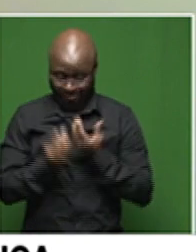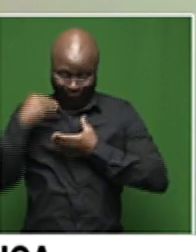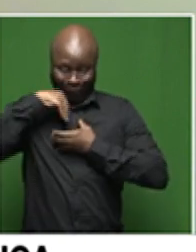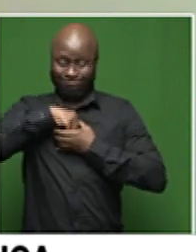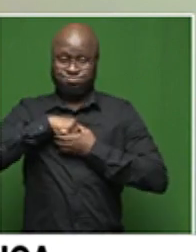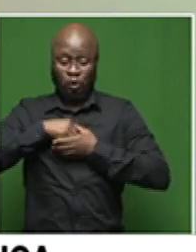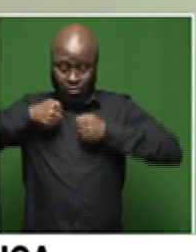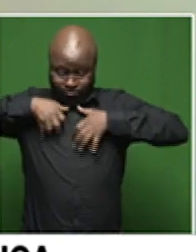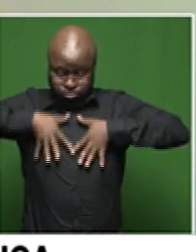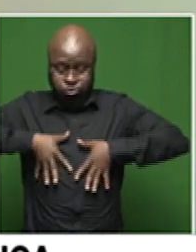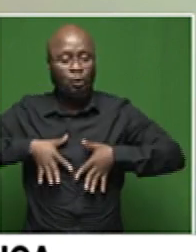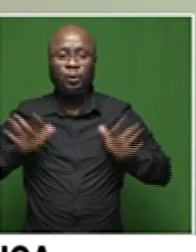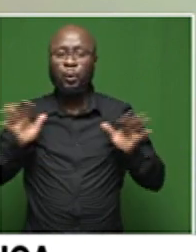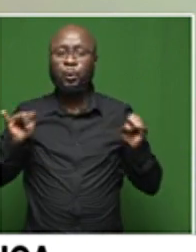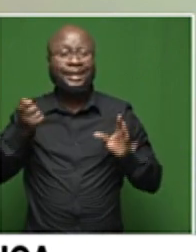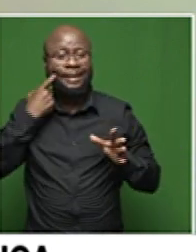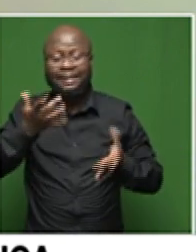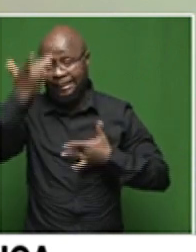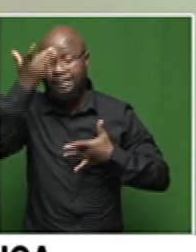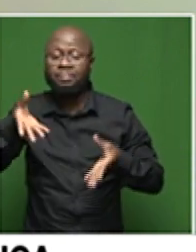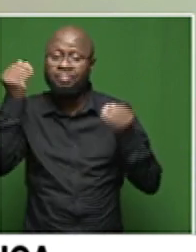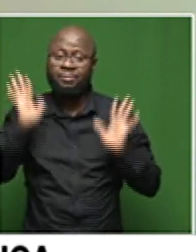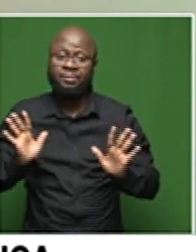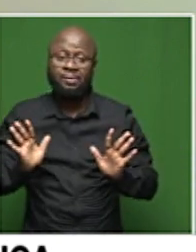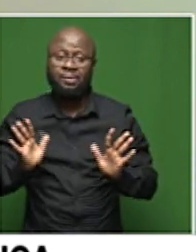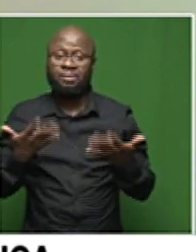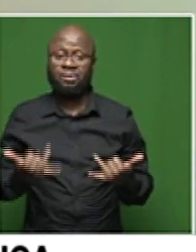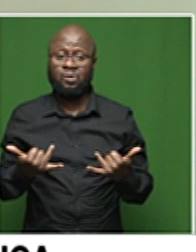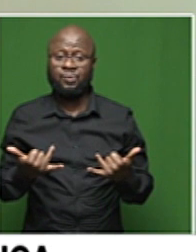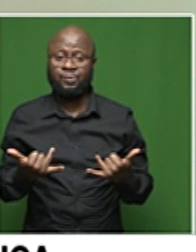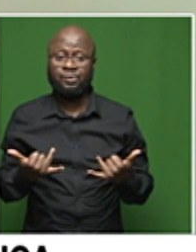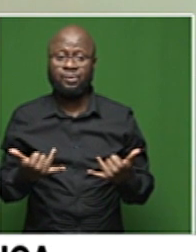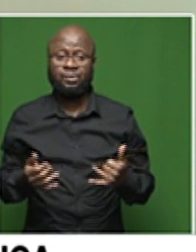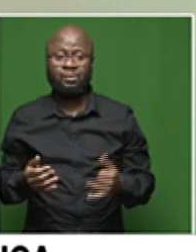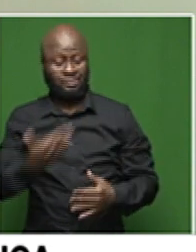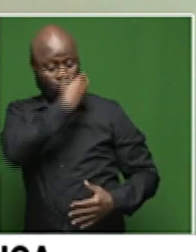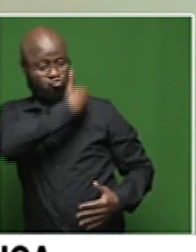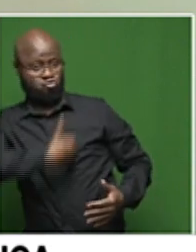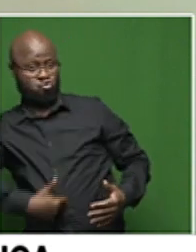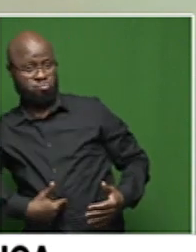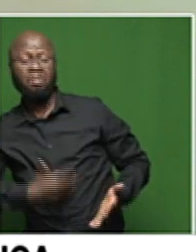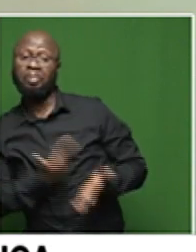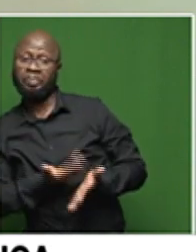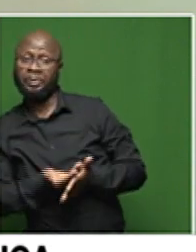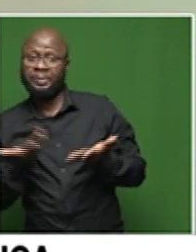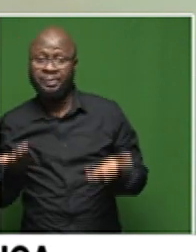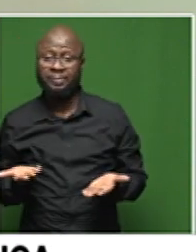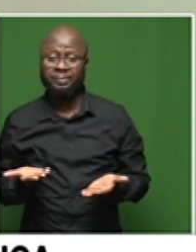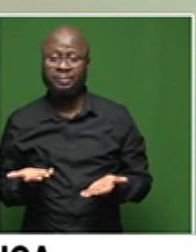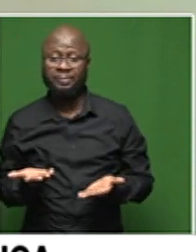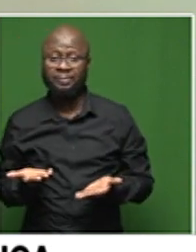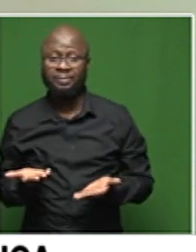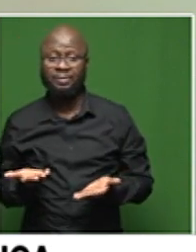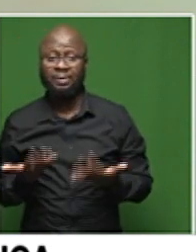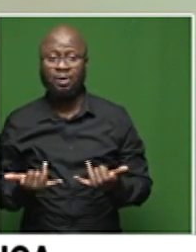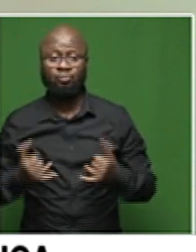then pressure, which could lead to AMA heart attack, strokes in the end. So according to the research,